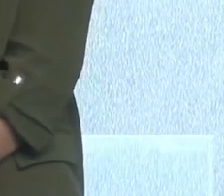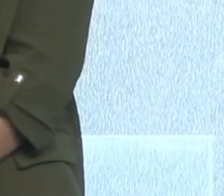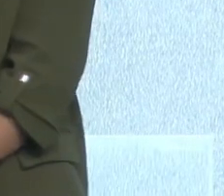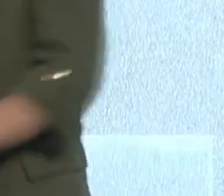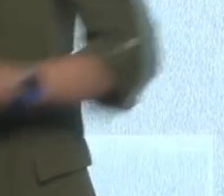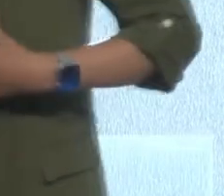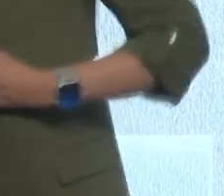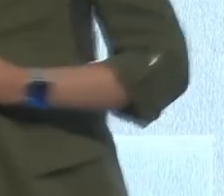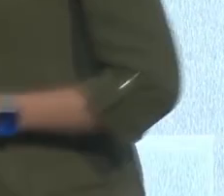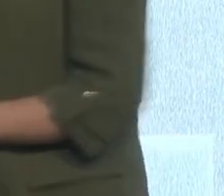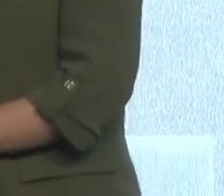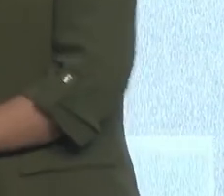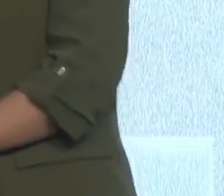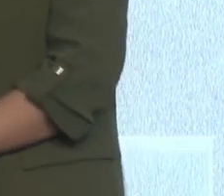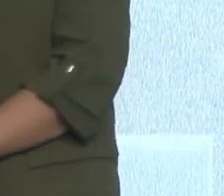Good morning, everybody.